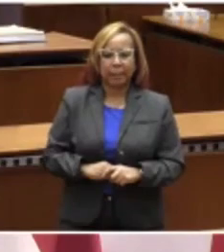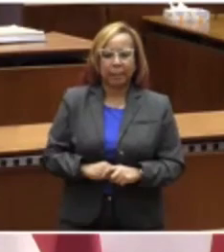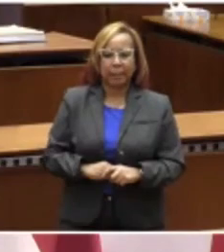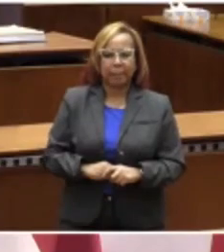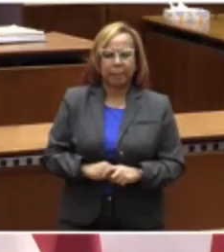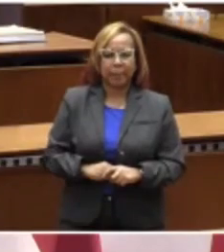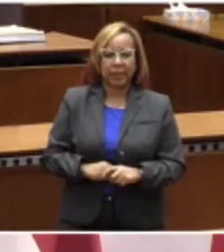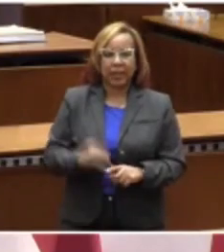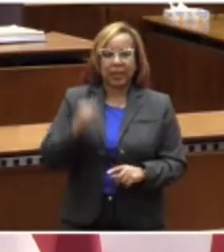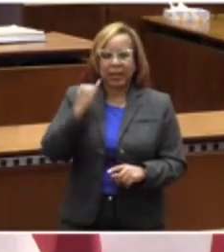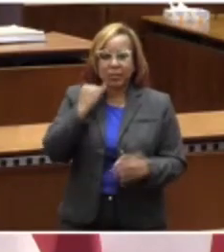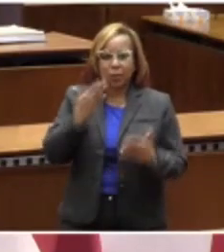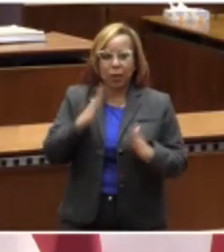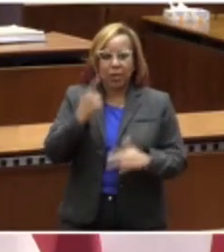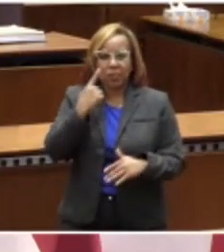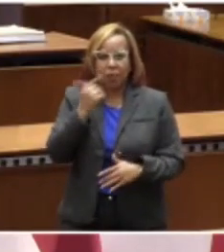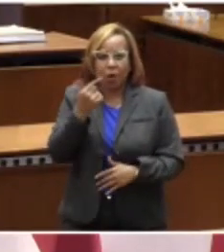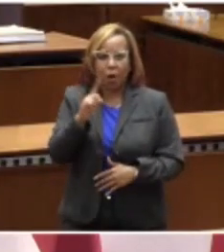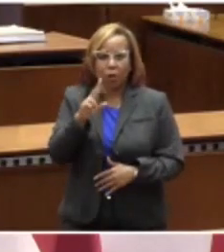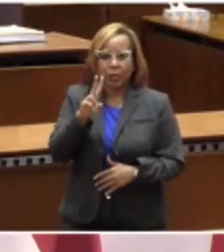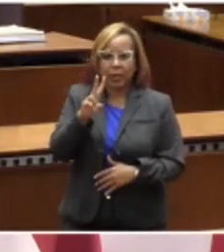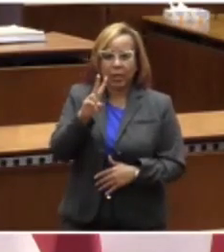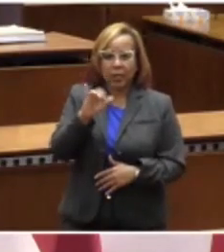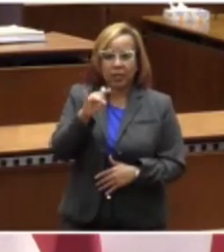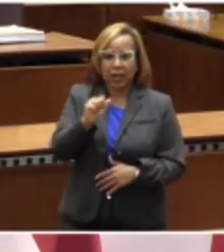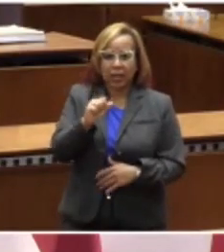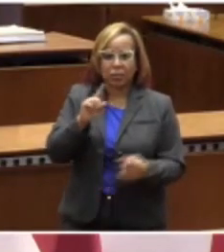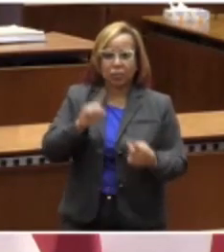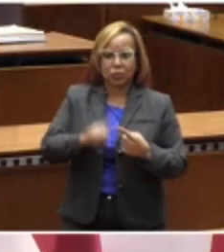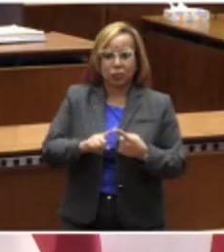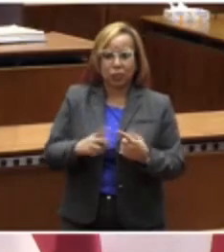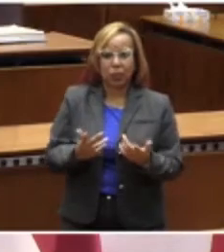Thank you. Sorry about that. Alderman Villegas